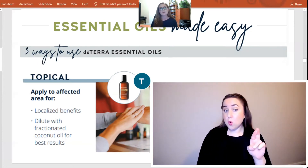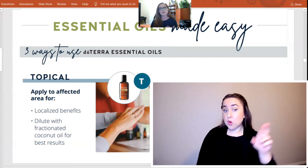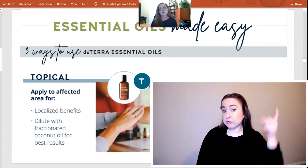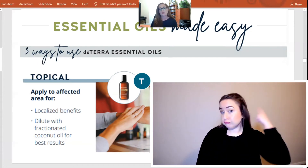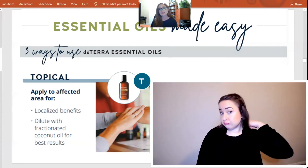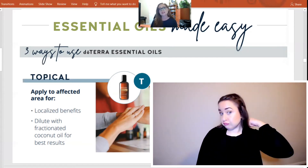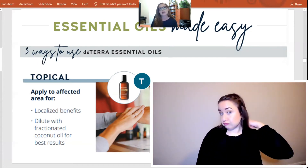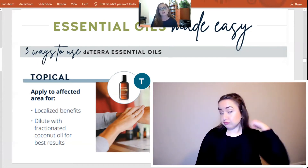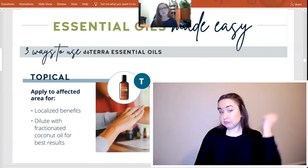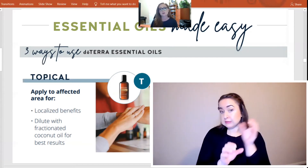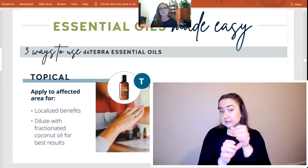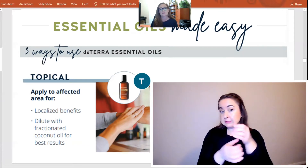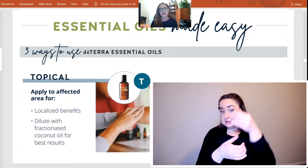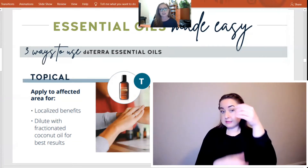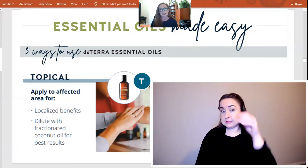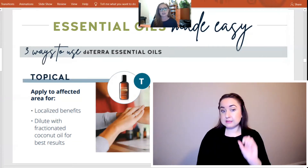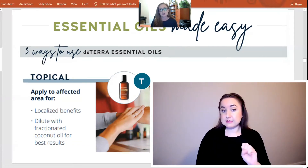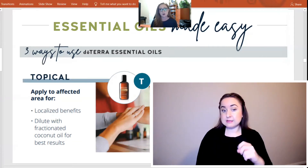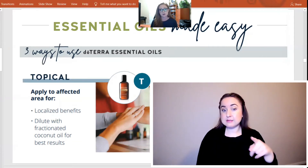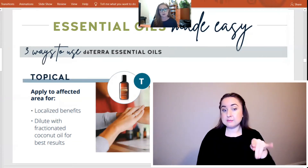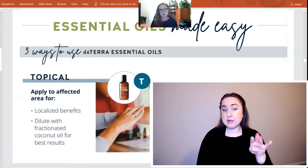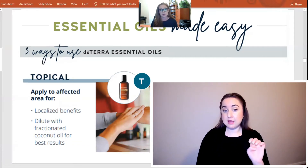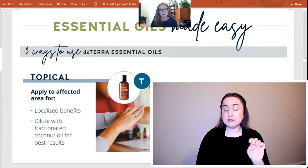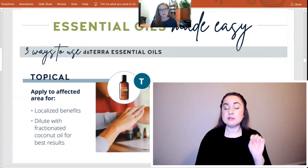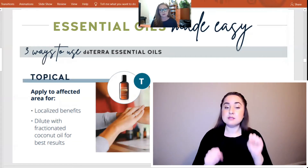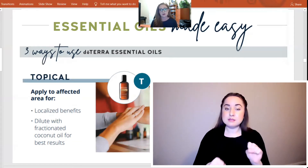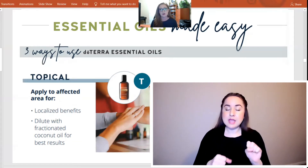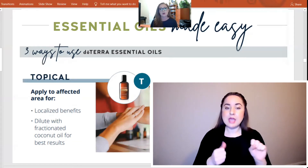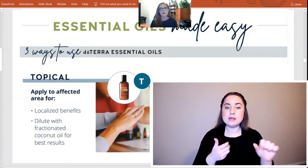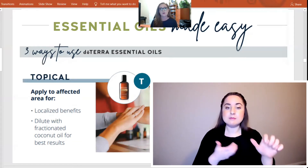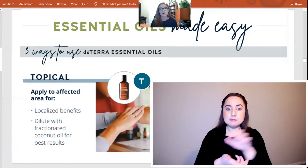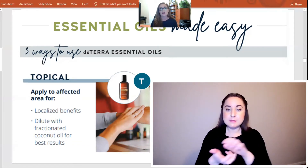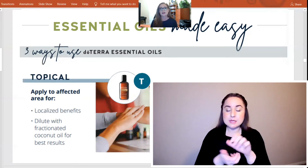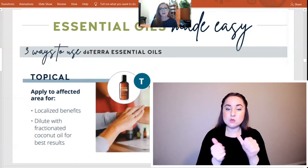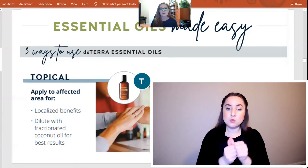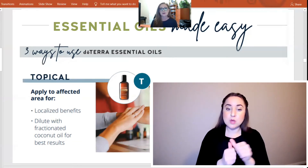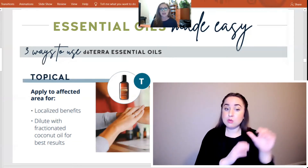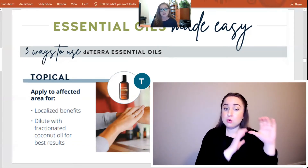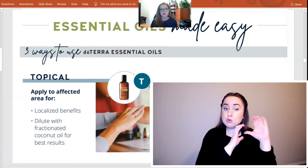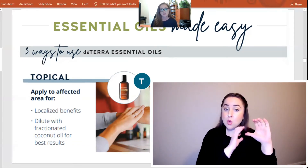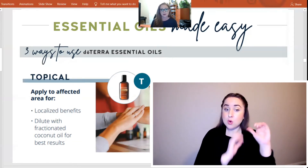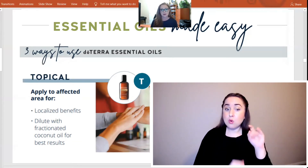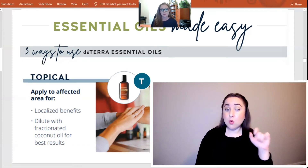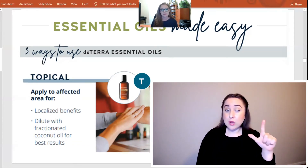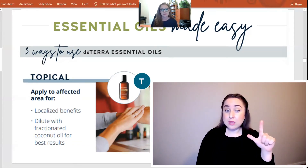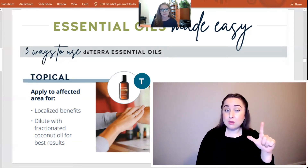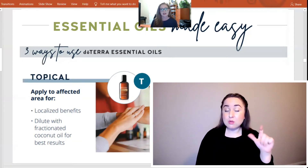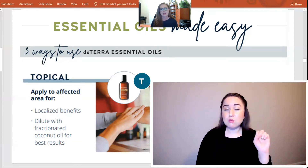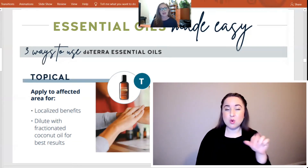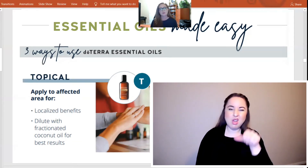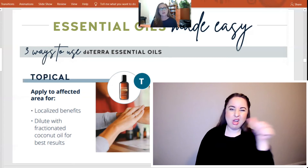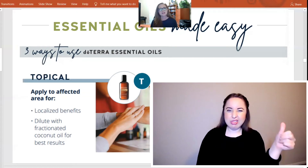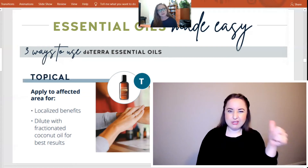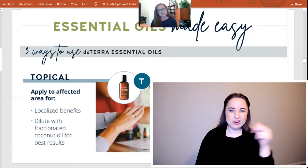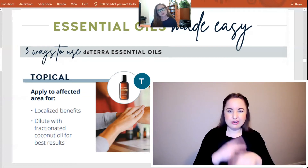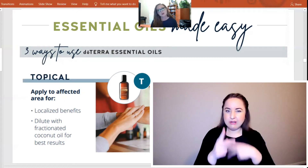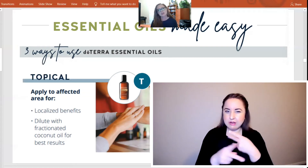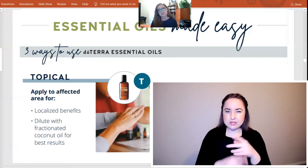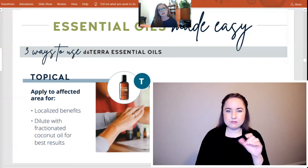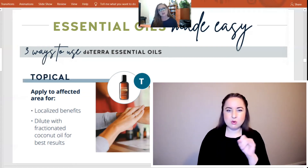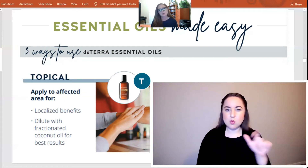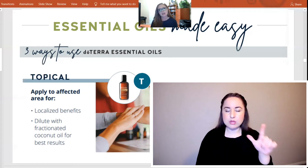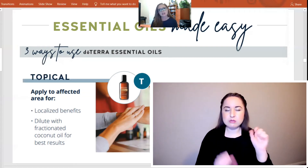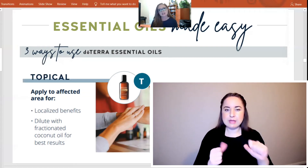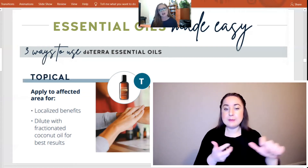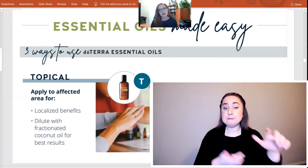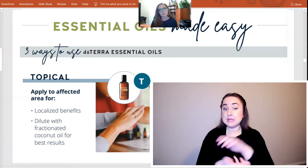You can always dilute with fractionated coconut oil or another carrier oil. And we especially want